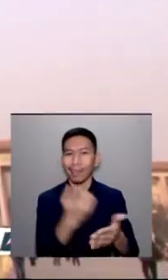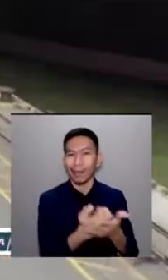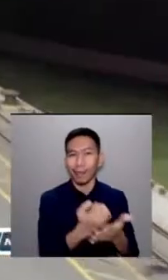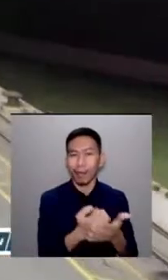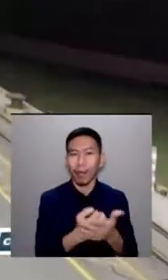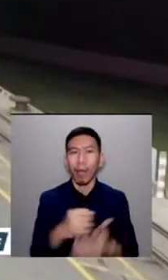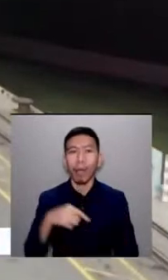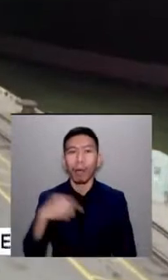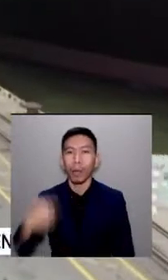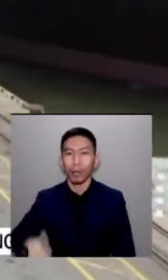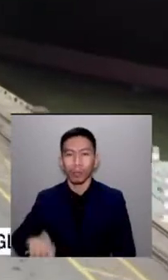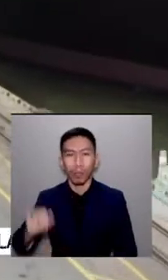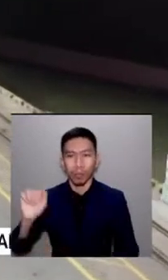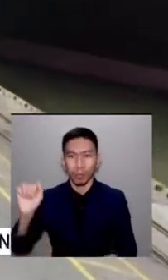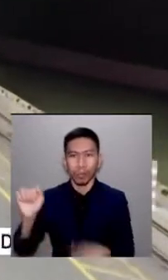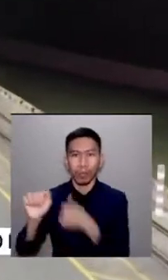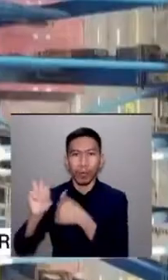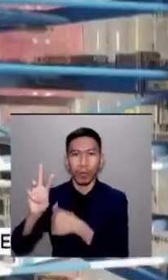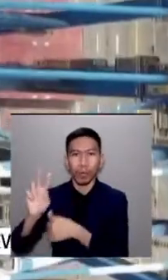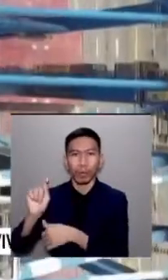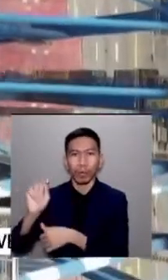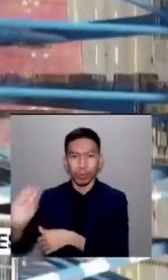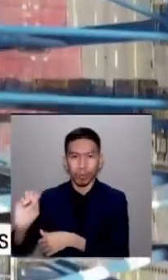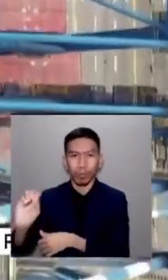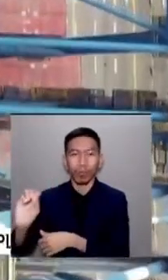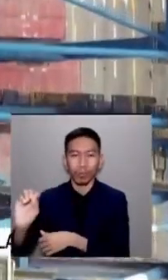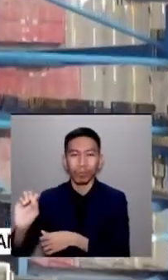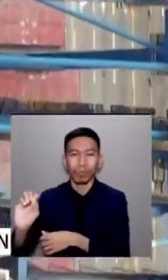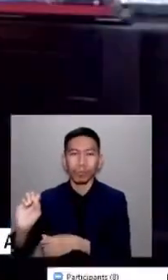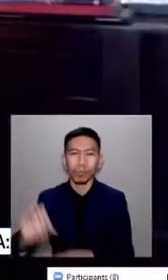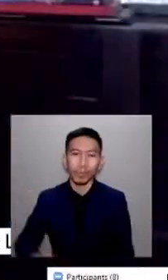with WTO rules.